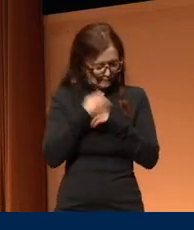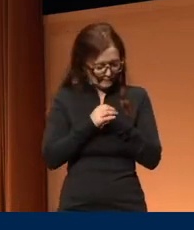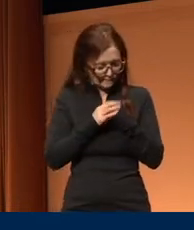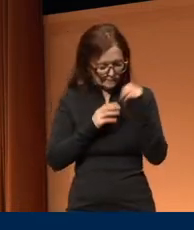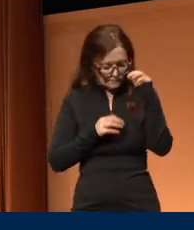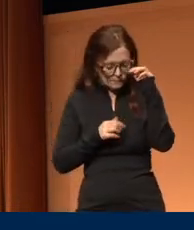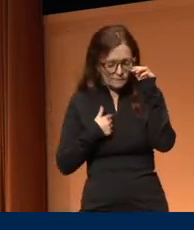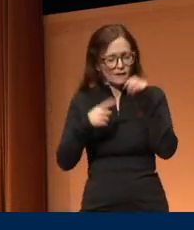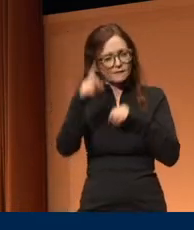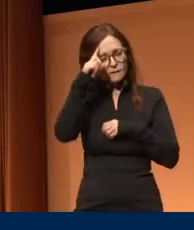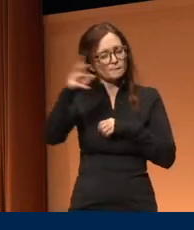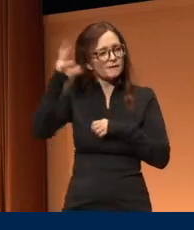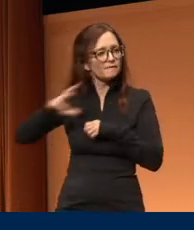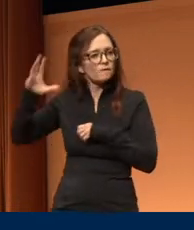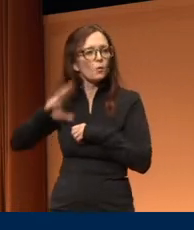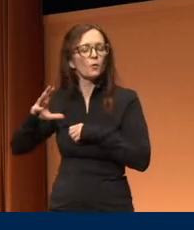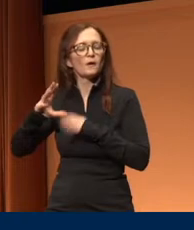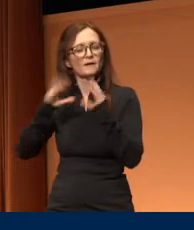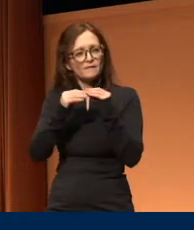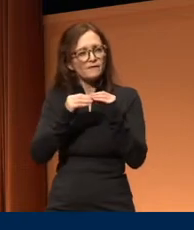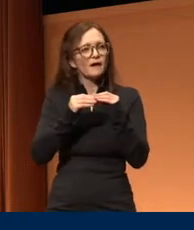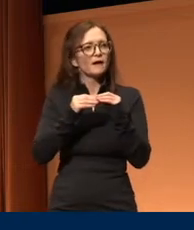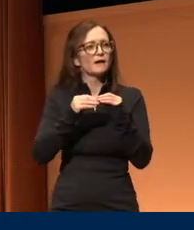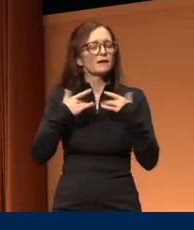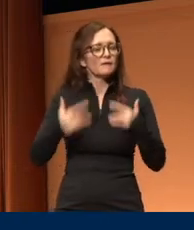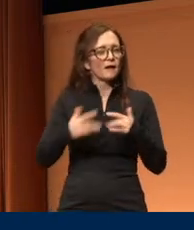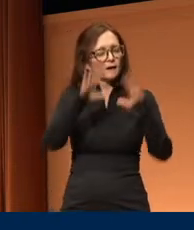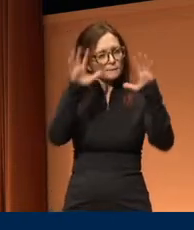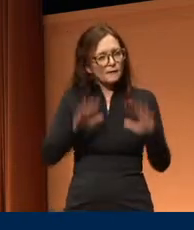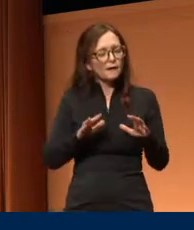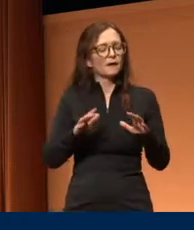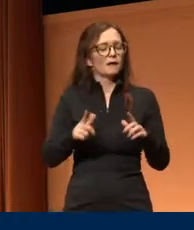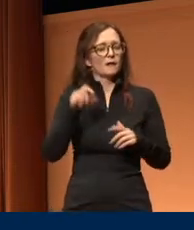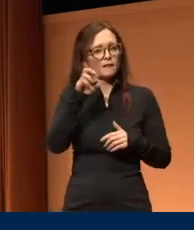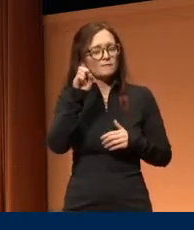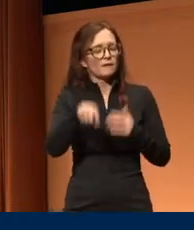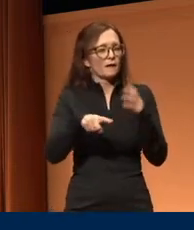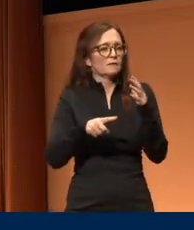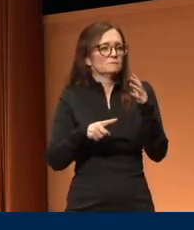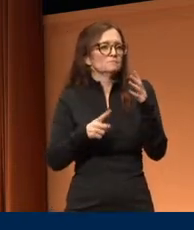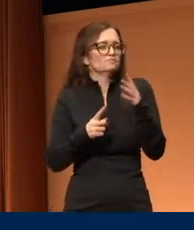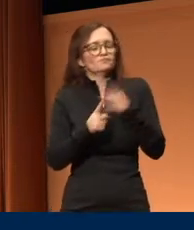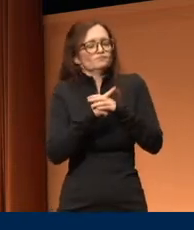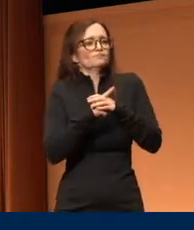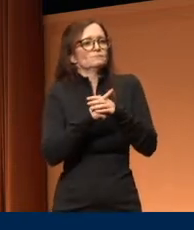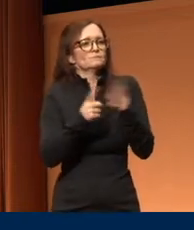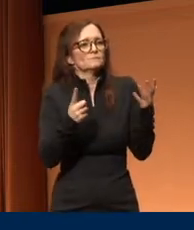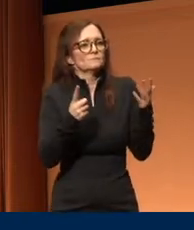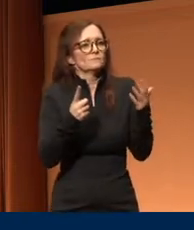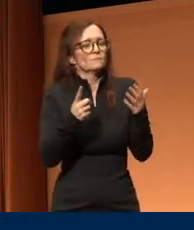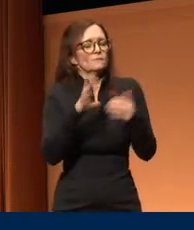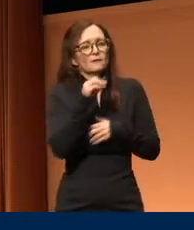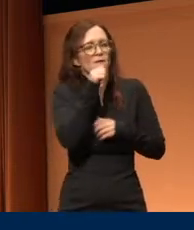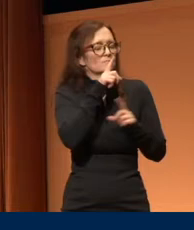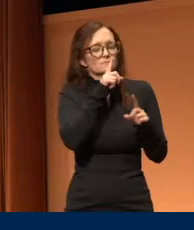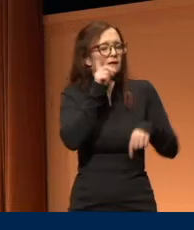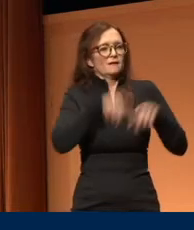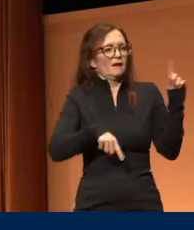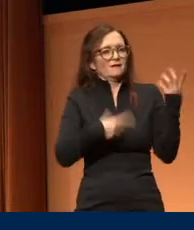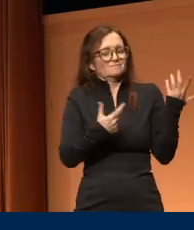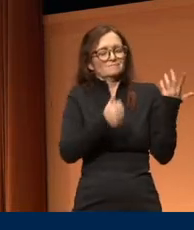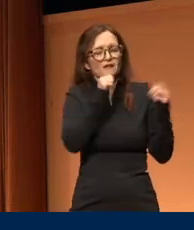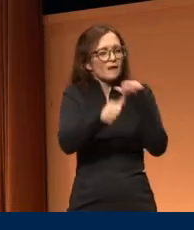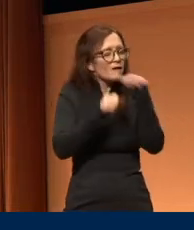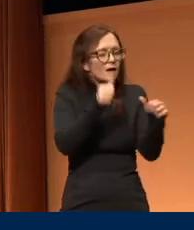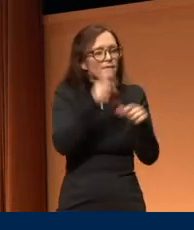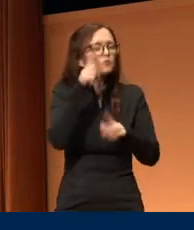As in the previous convention on climate, love seemed to emerge organically among the participants and was undeniable. For